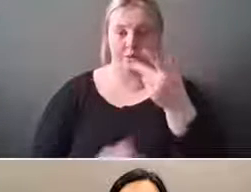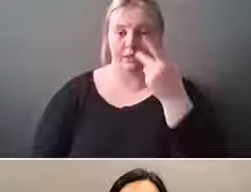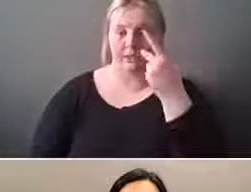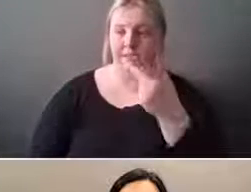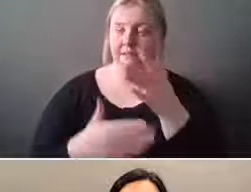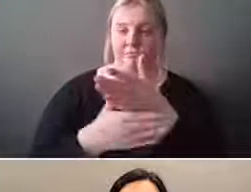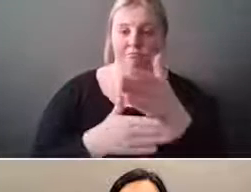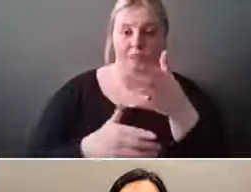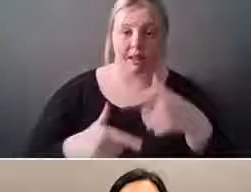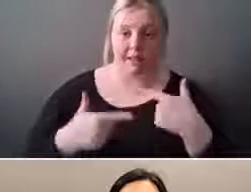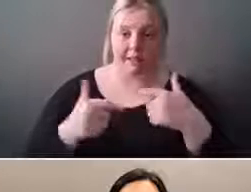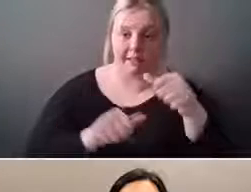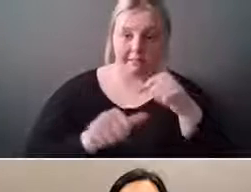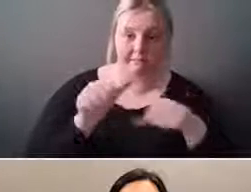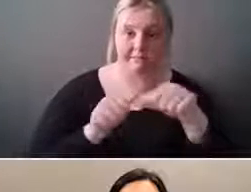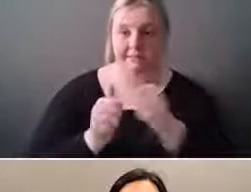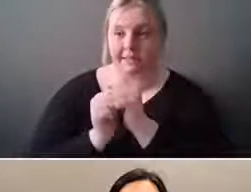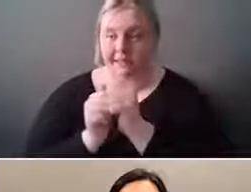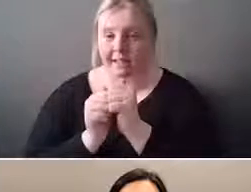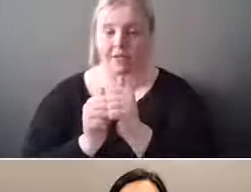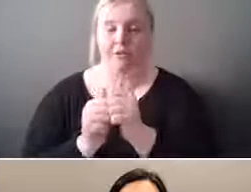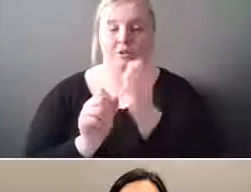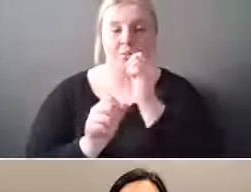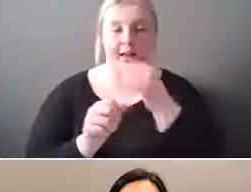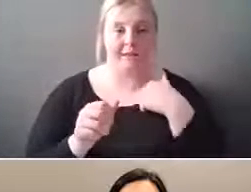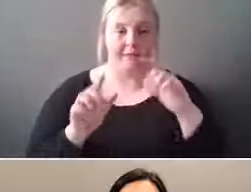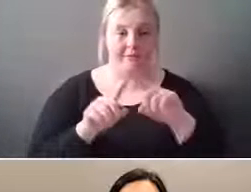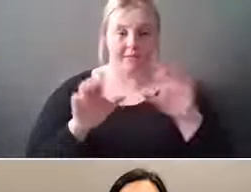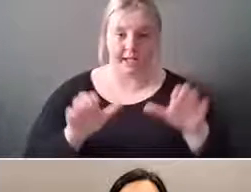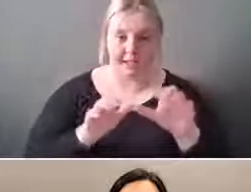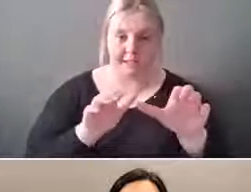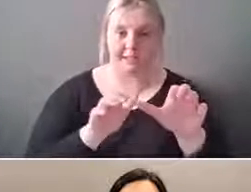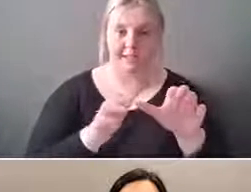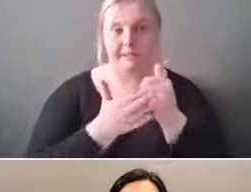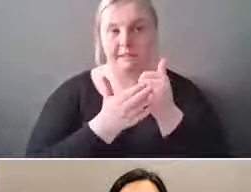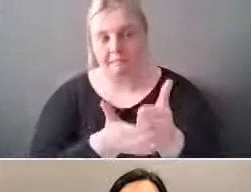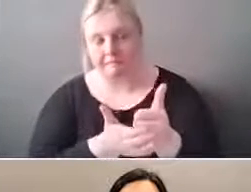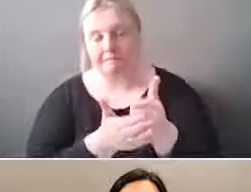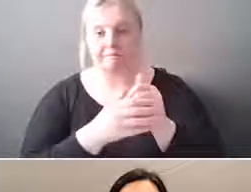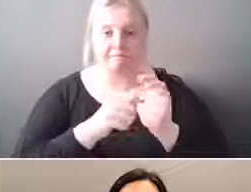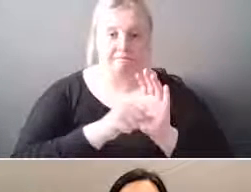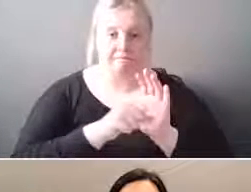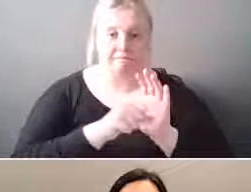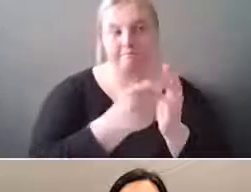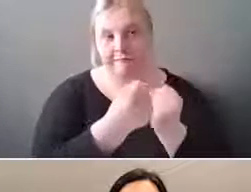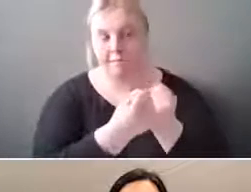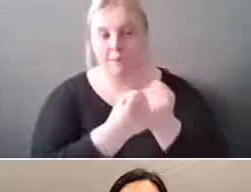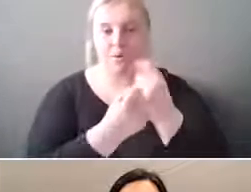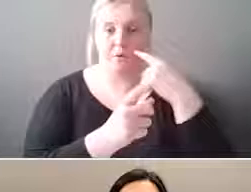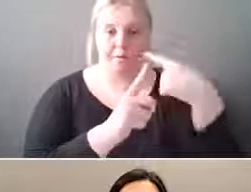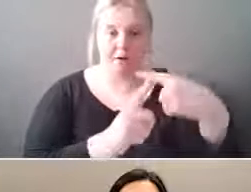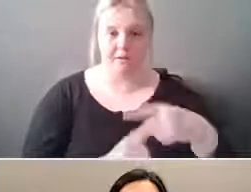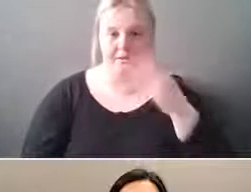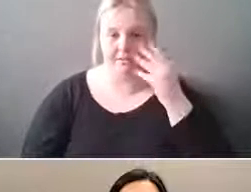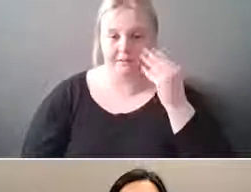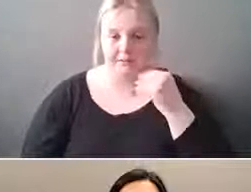living or shared spaces through activities that promote the creation of positive environments for all. This module includes a